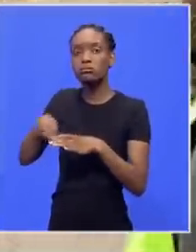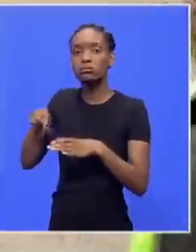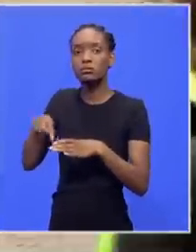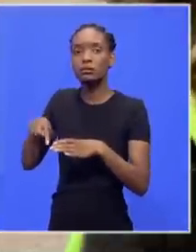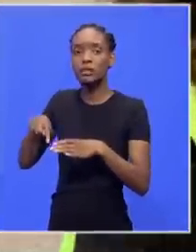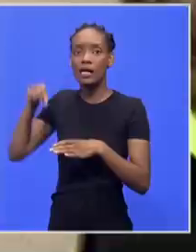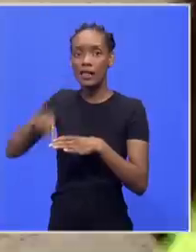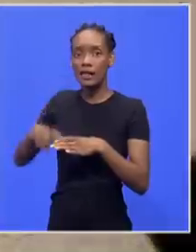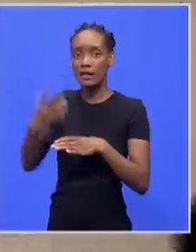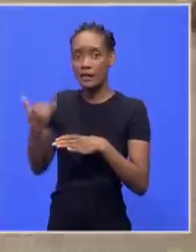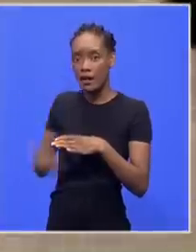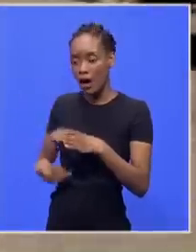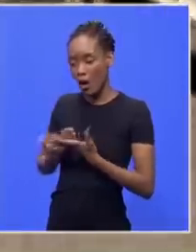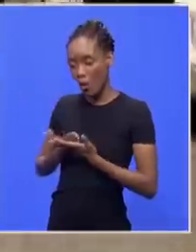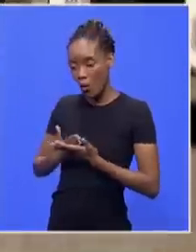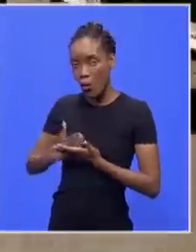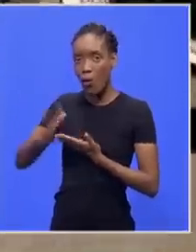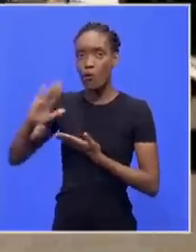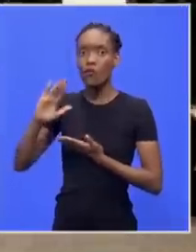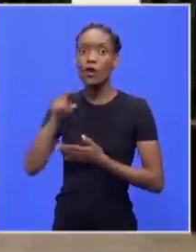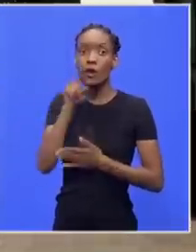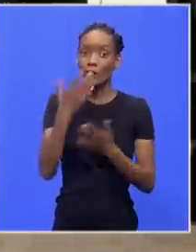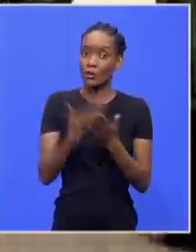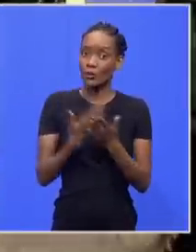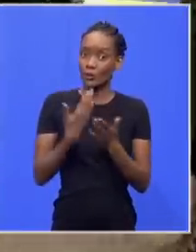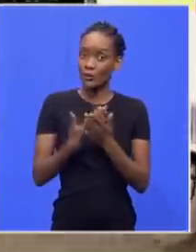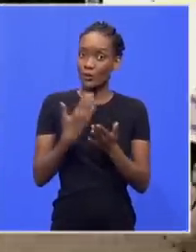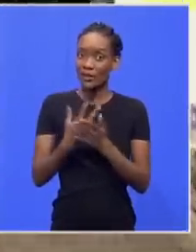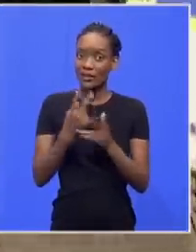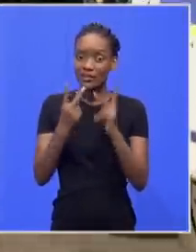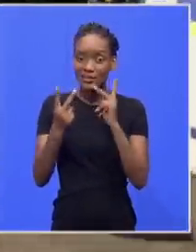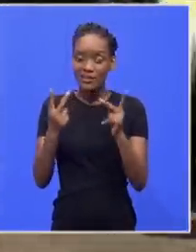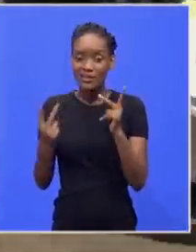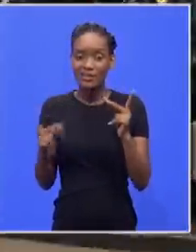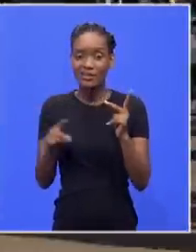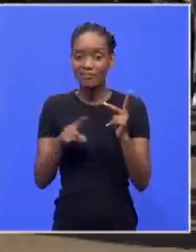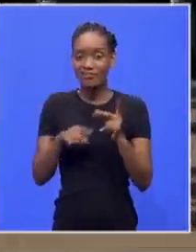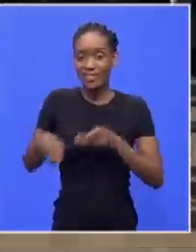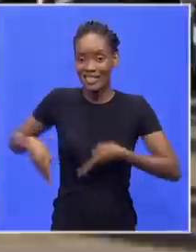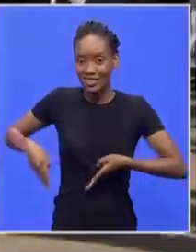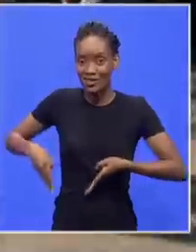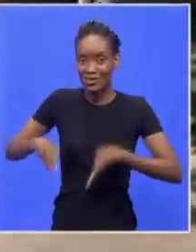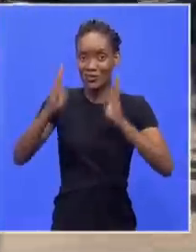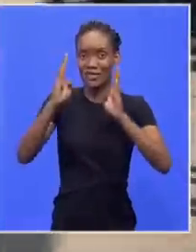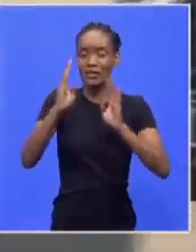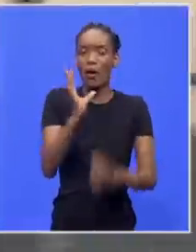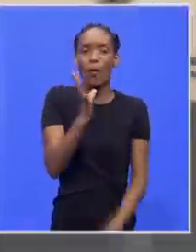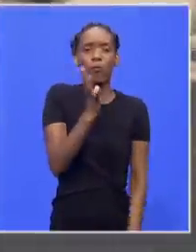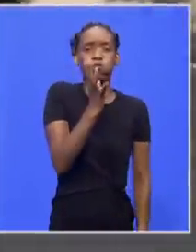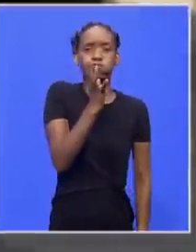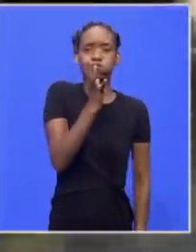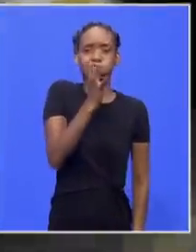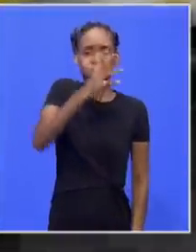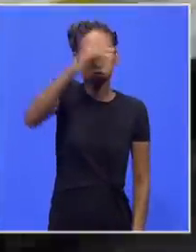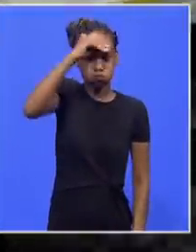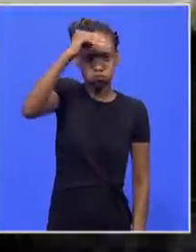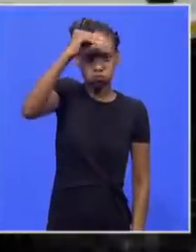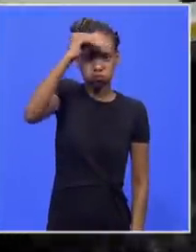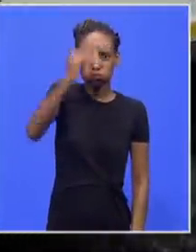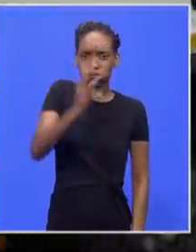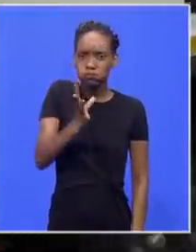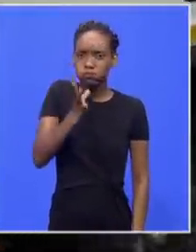face eviction. You can also see the street is packed with police and home